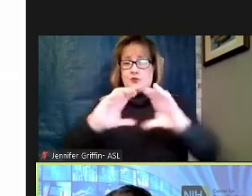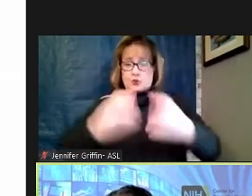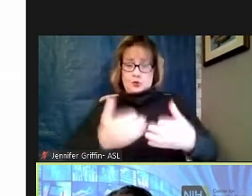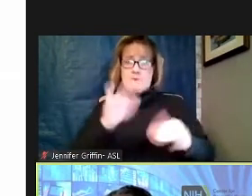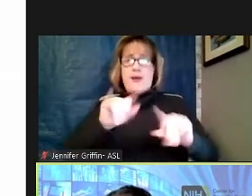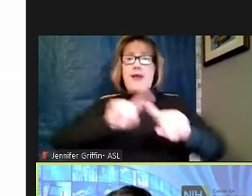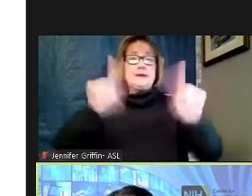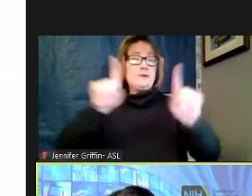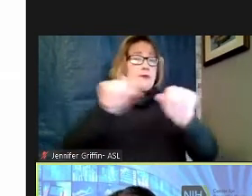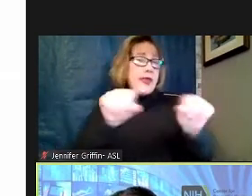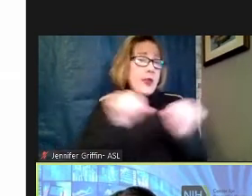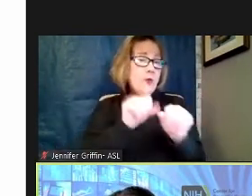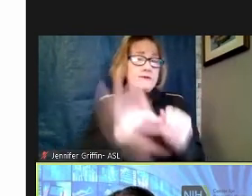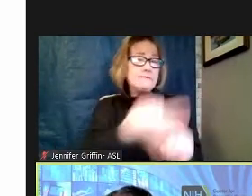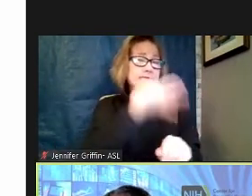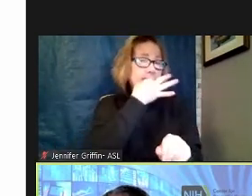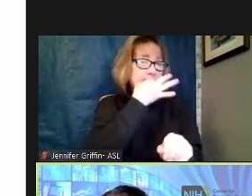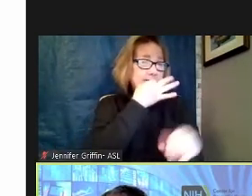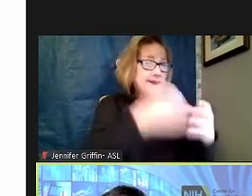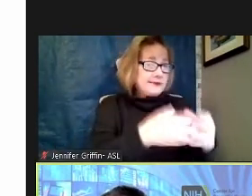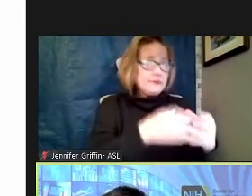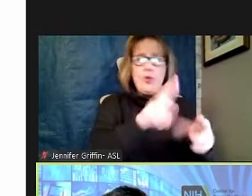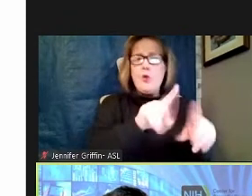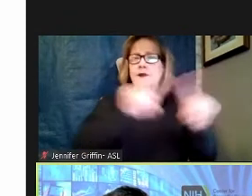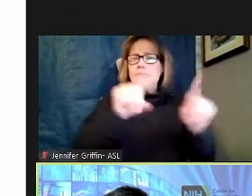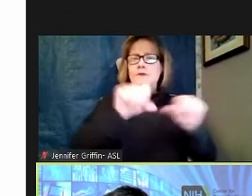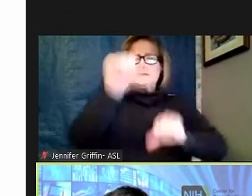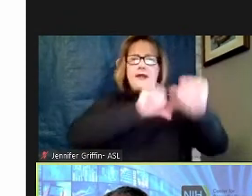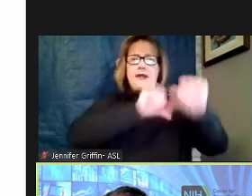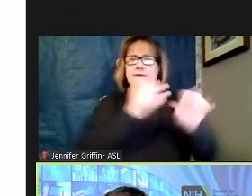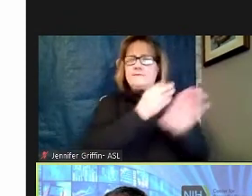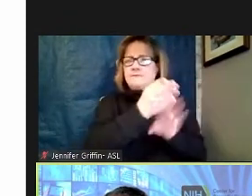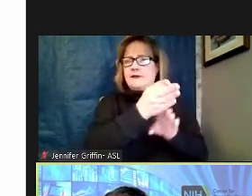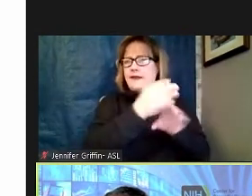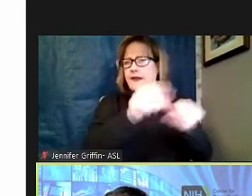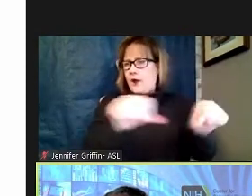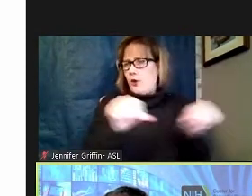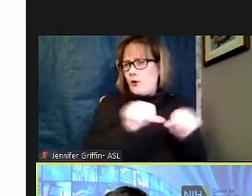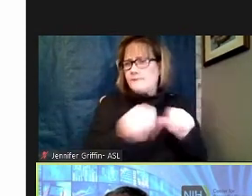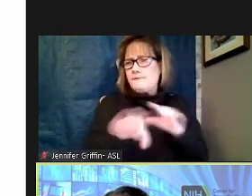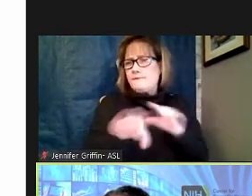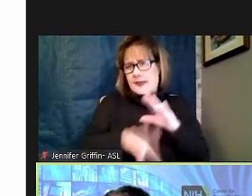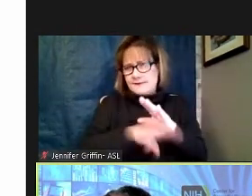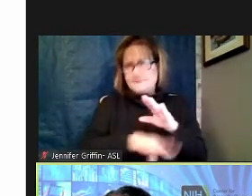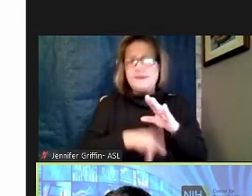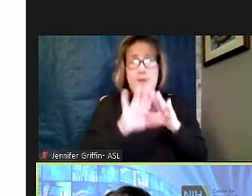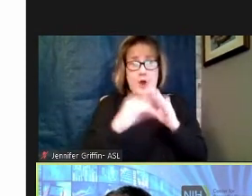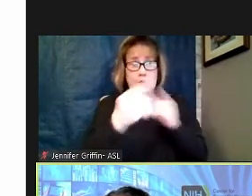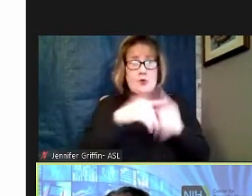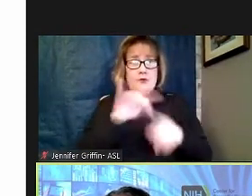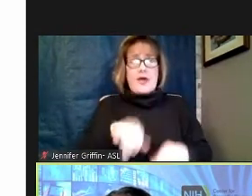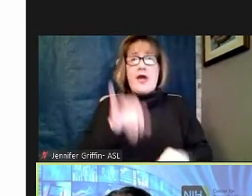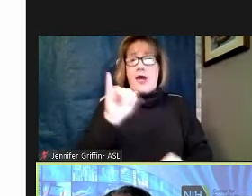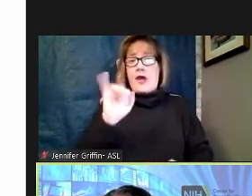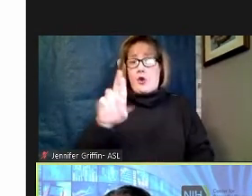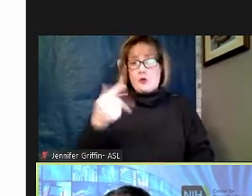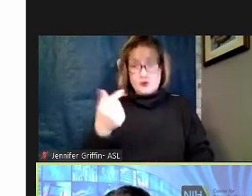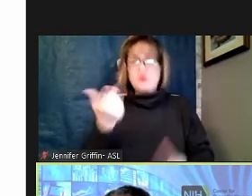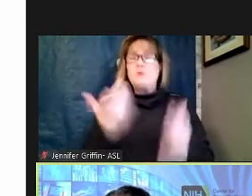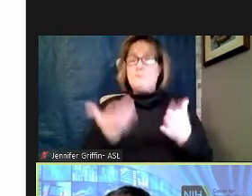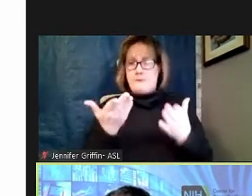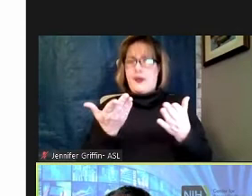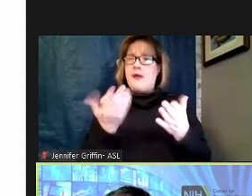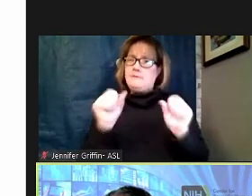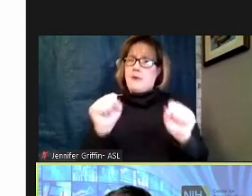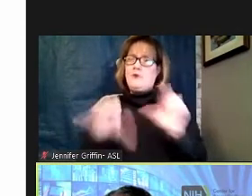different areas of expertise or different scientific areas. So basically, by going to the IRG, you might also be able